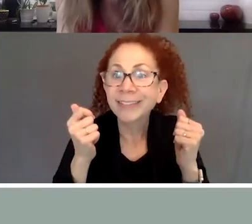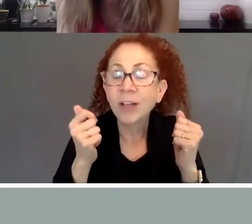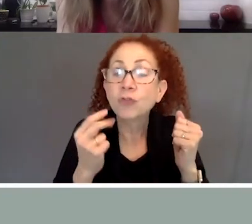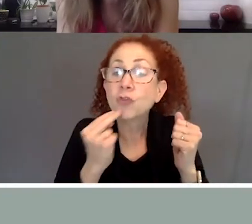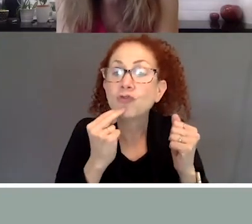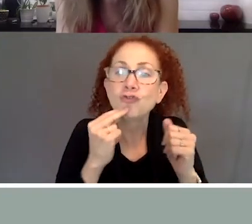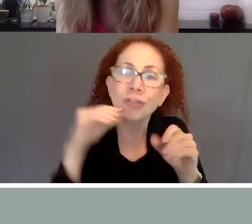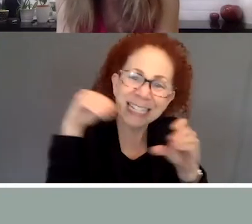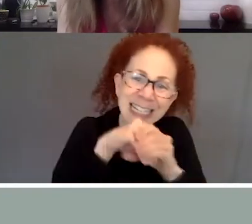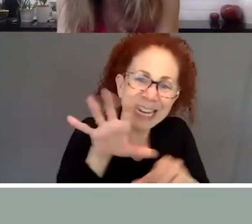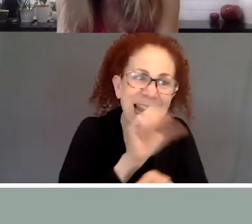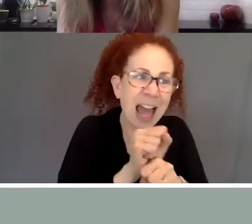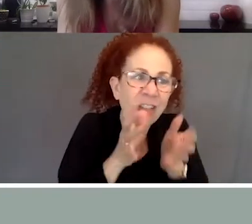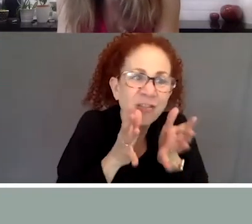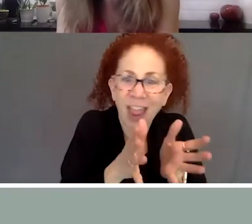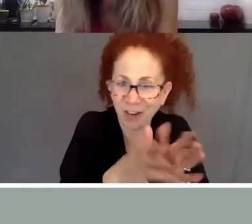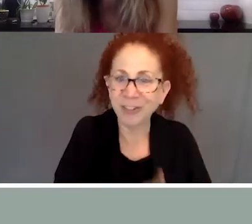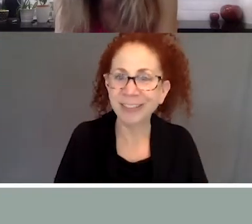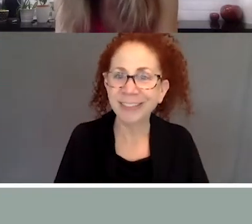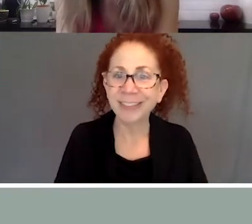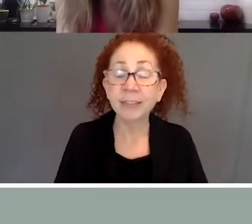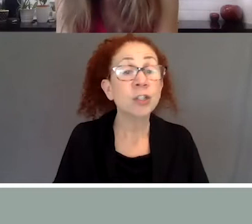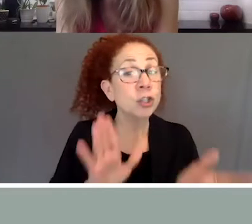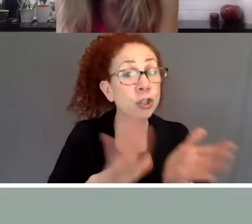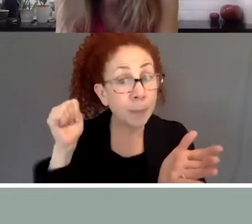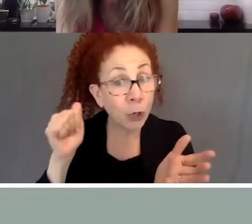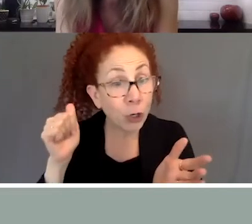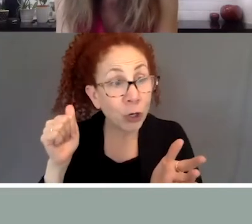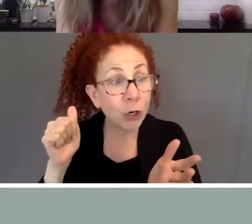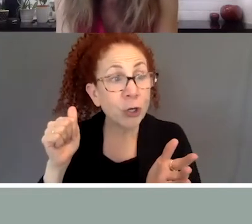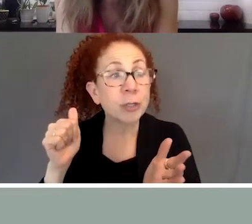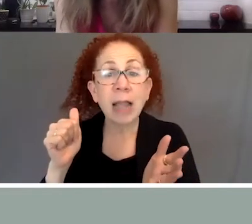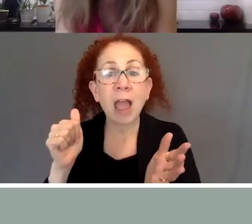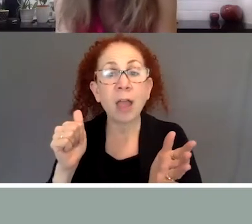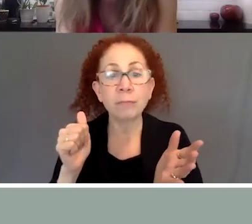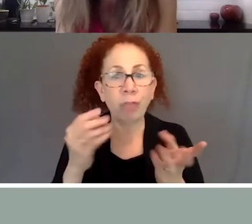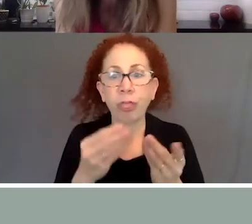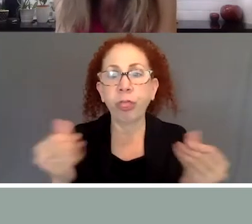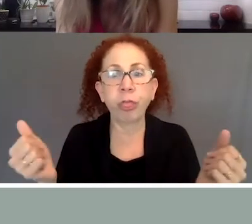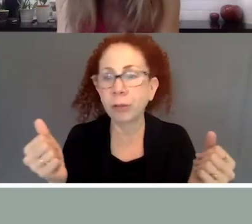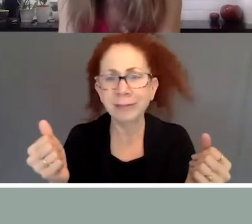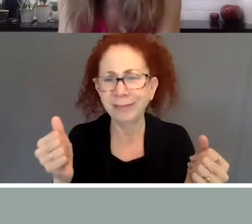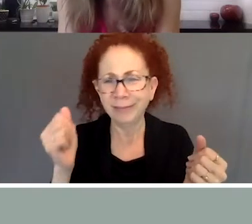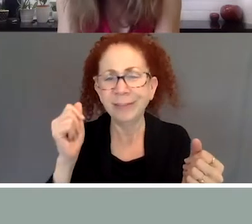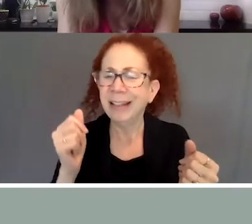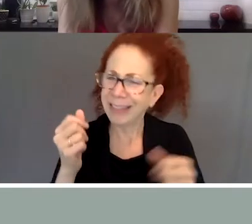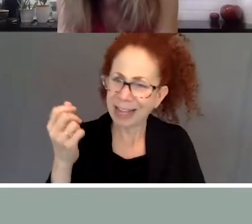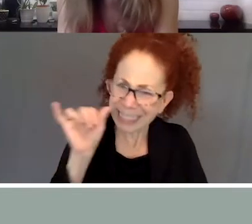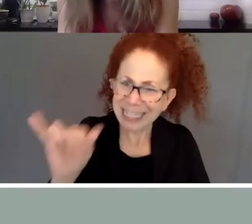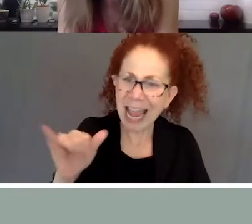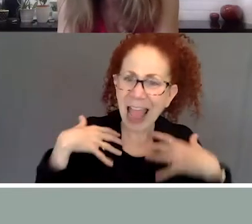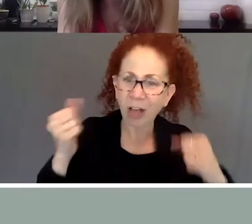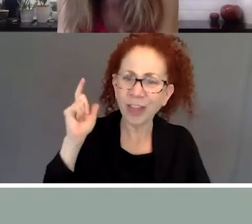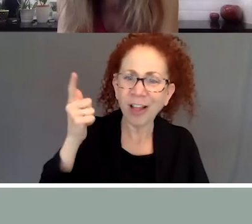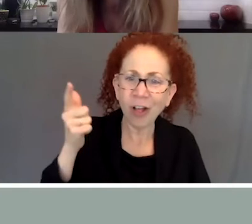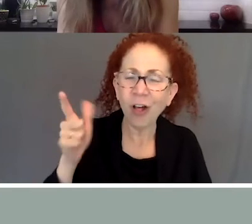nutrients are locked in. They will also be cheaper and they don't perish as easily. So if you're tired or you're just busy